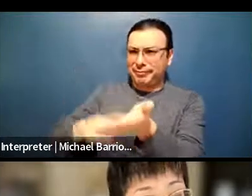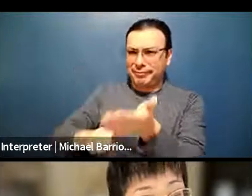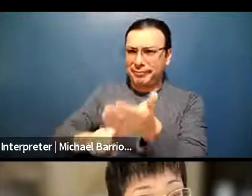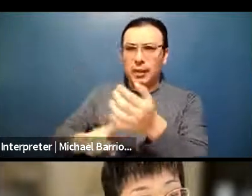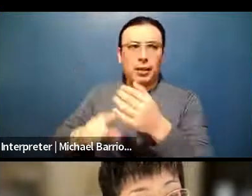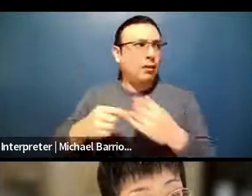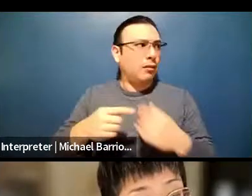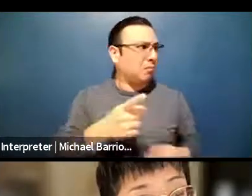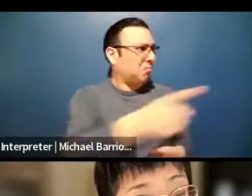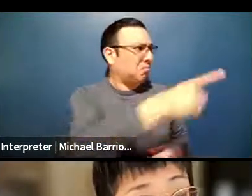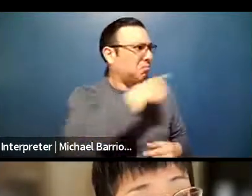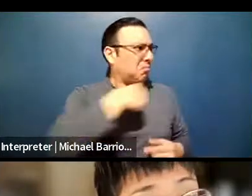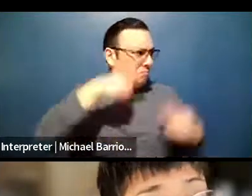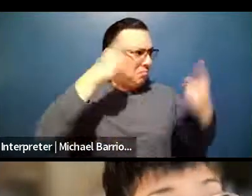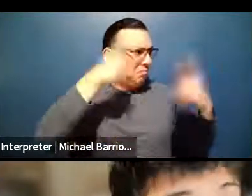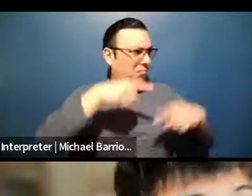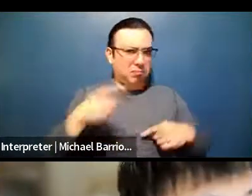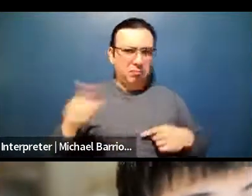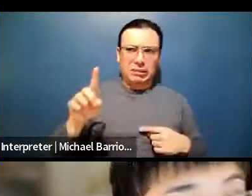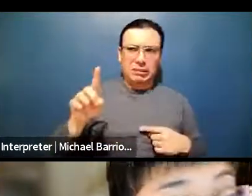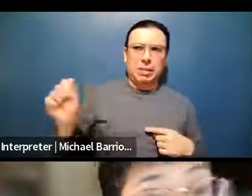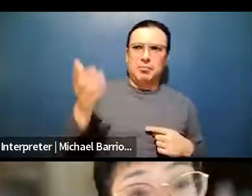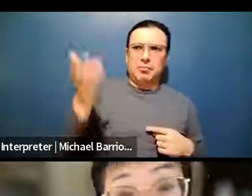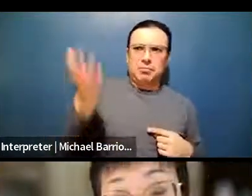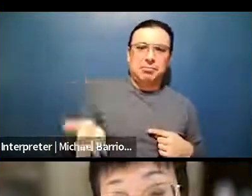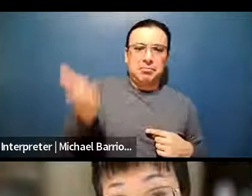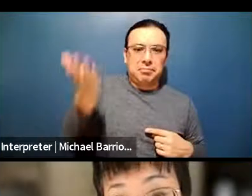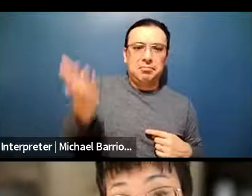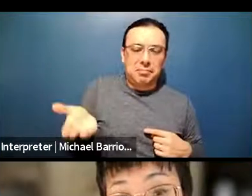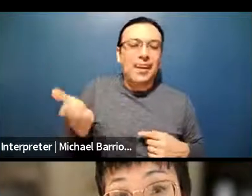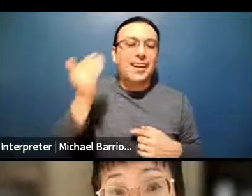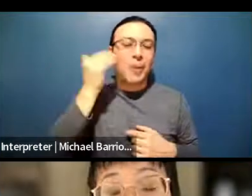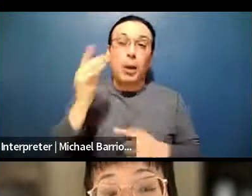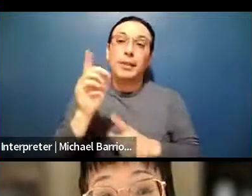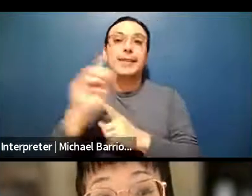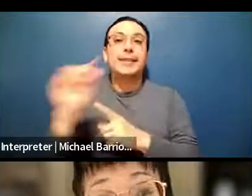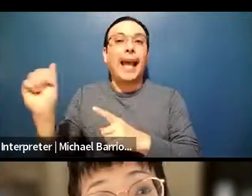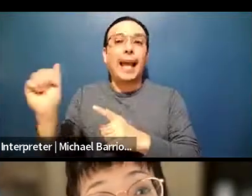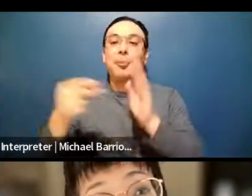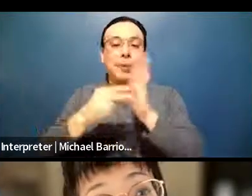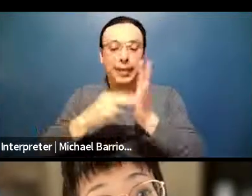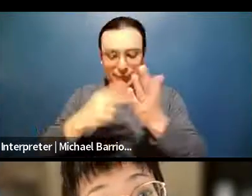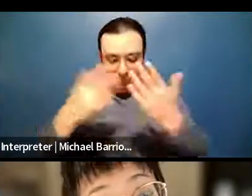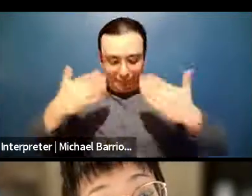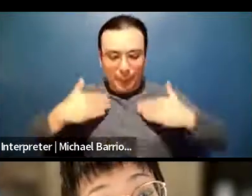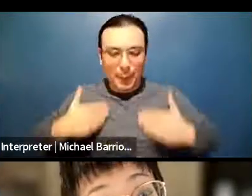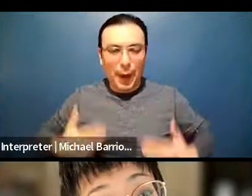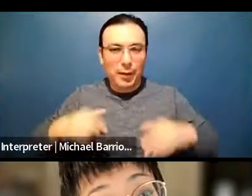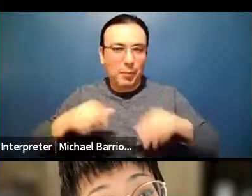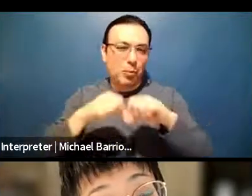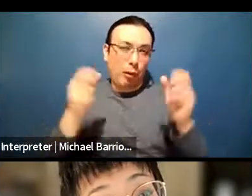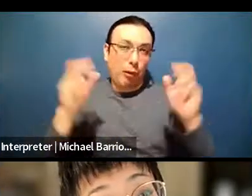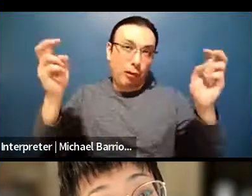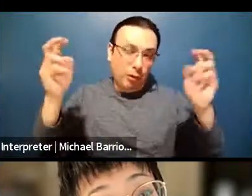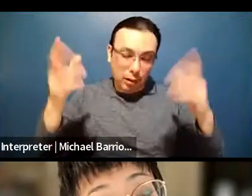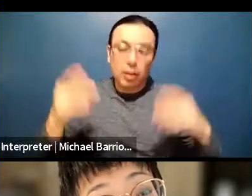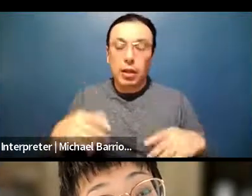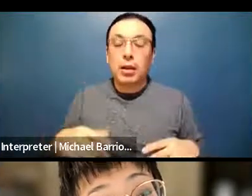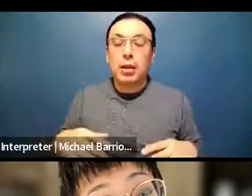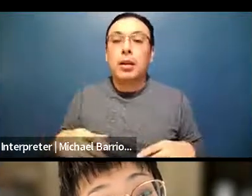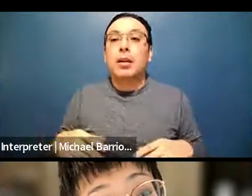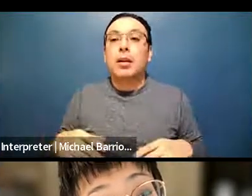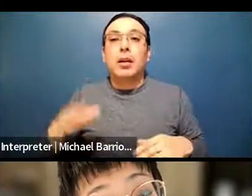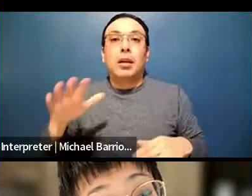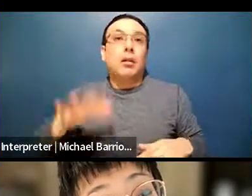would recognize as disabled in the tiny, narrow, terrible kind of understanding of disability that exists in